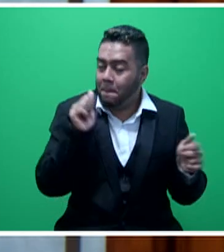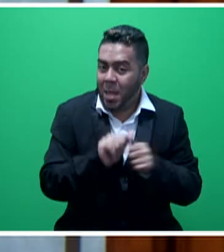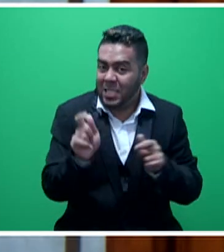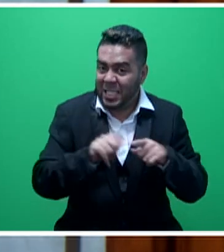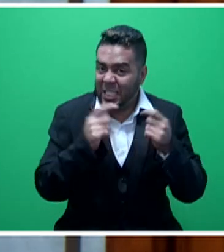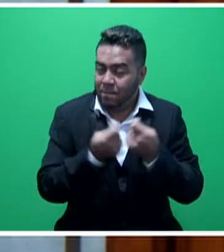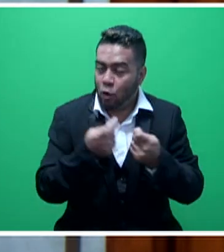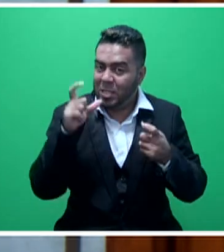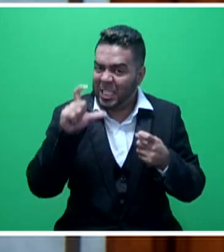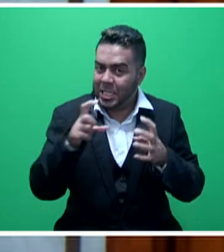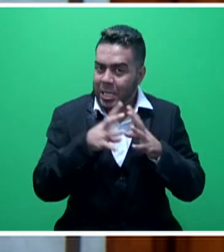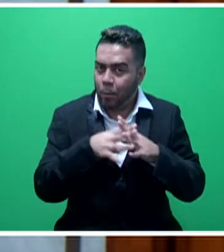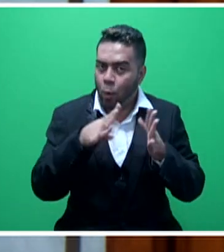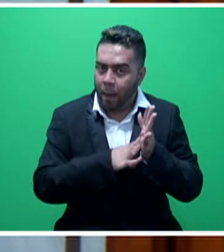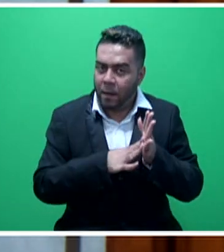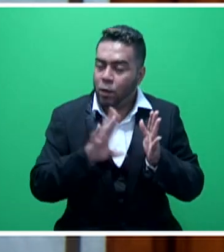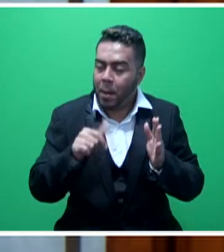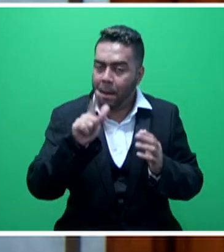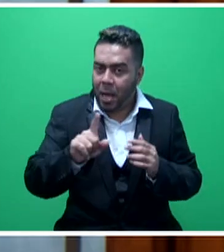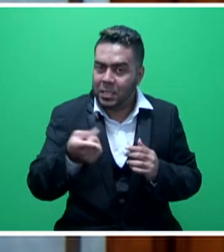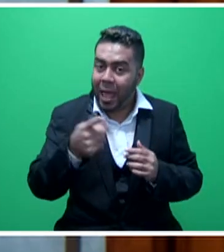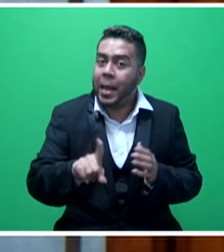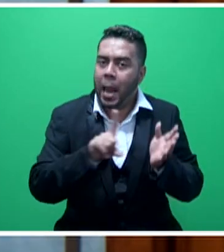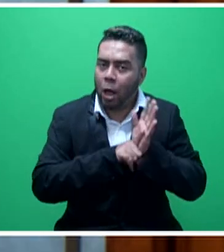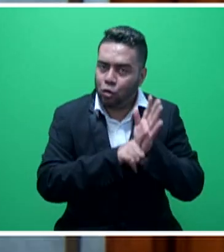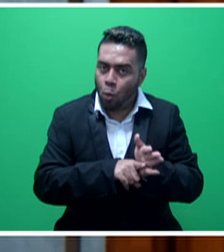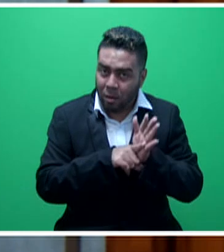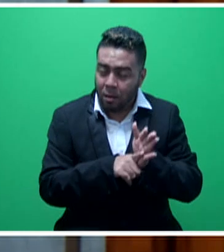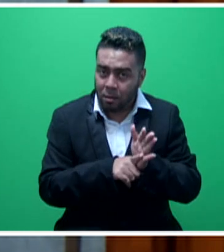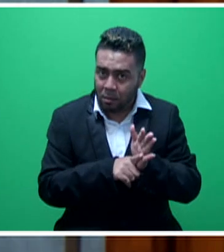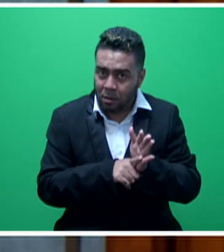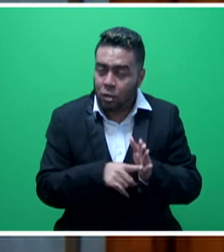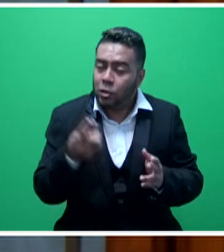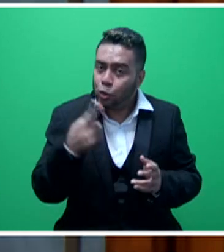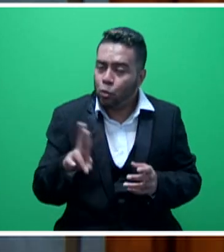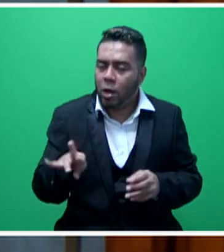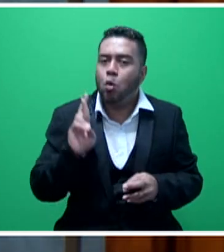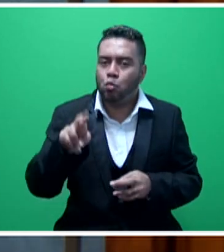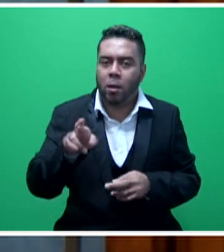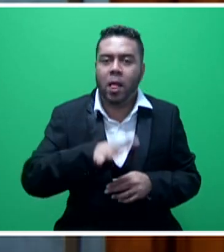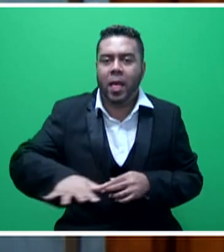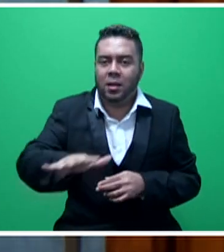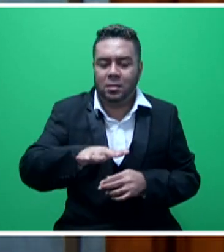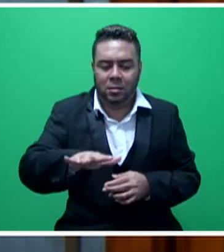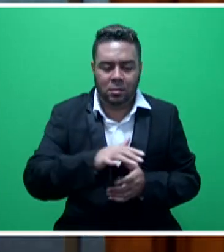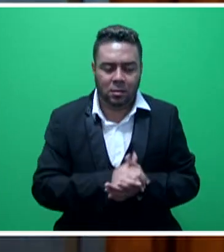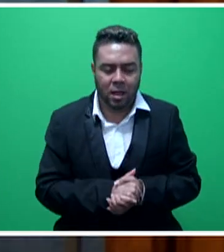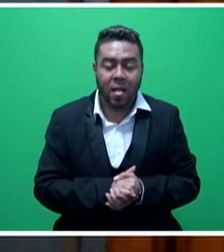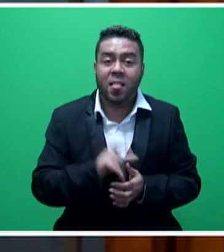from CWM Hospital, Lambasa, and Latoko hospitals to the rural areas.